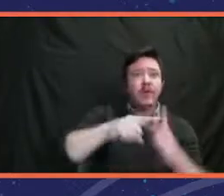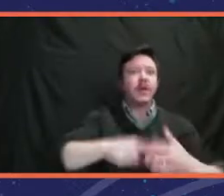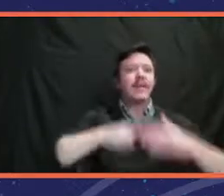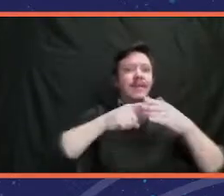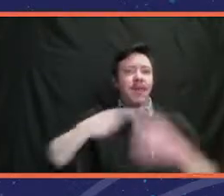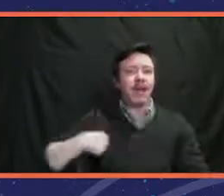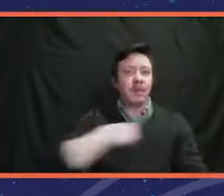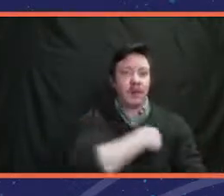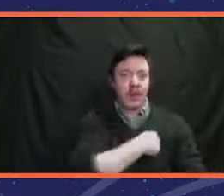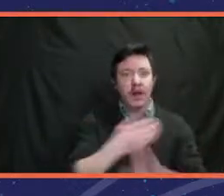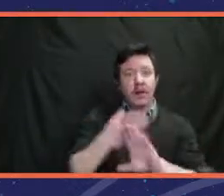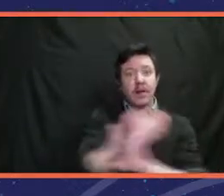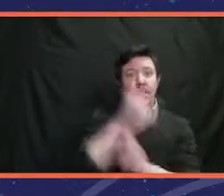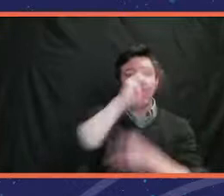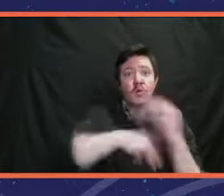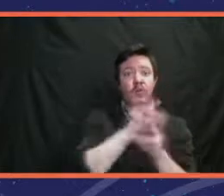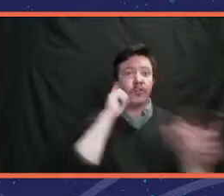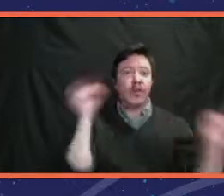trust.